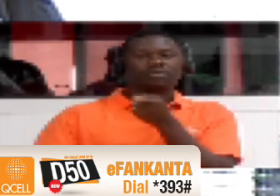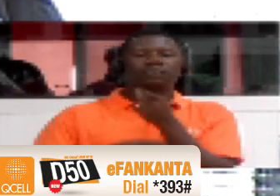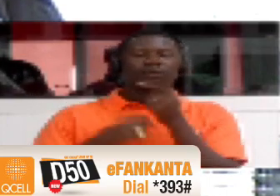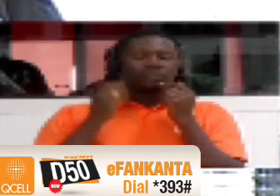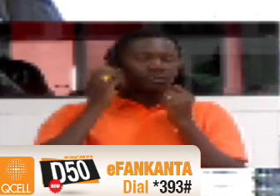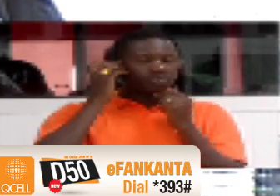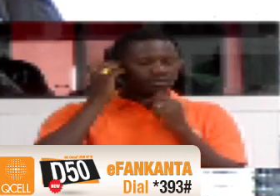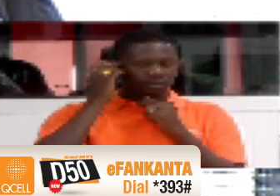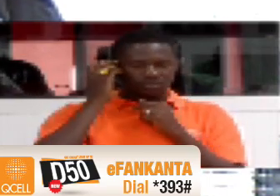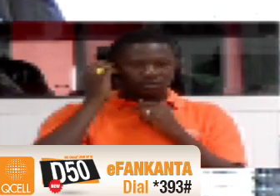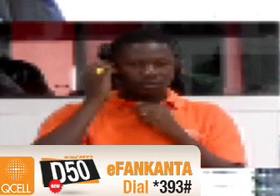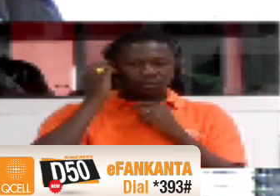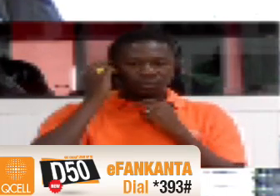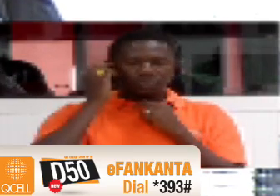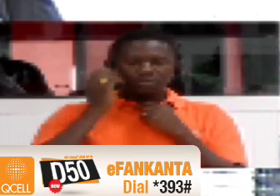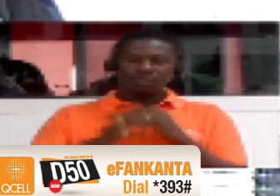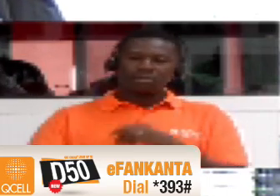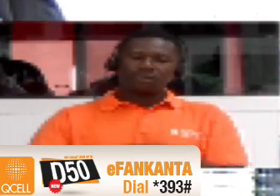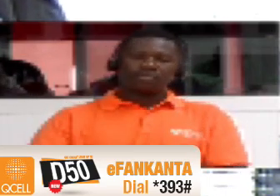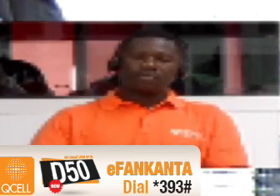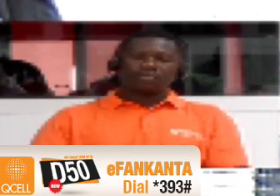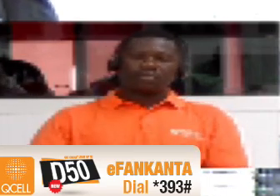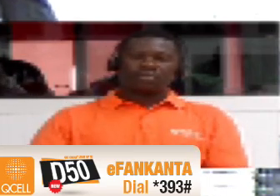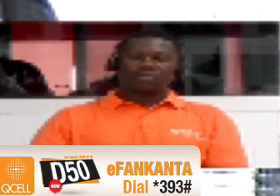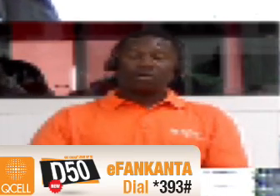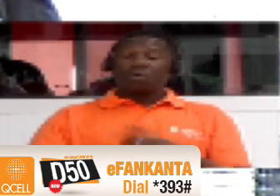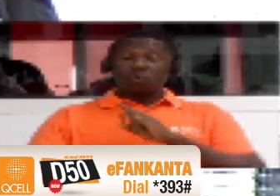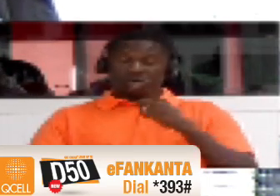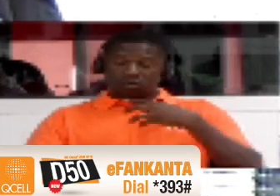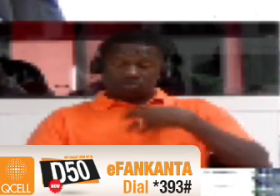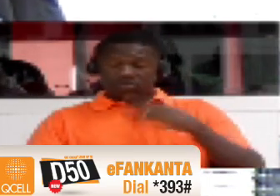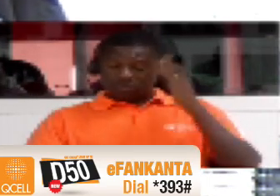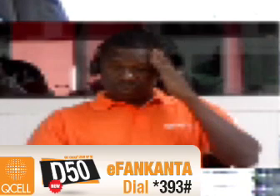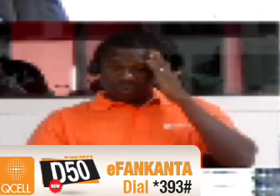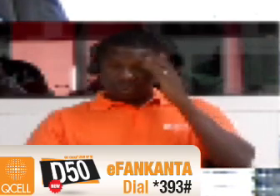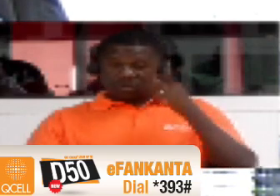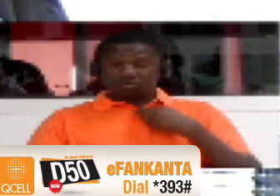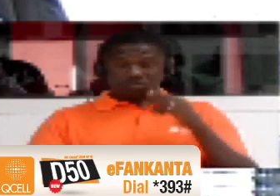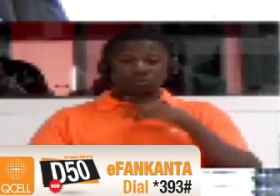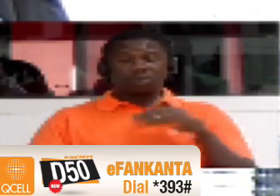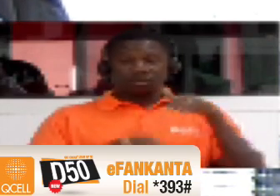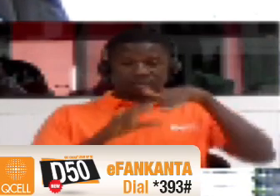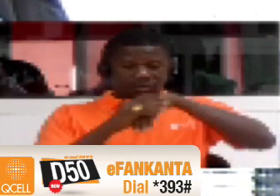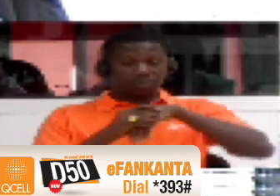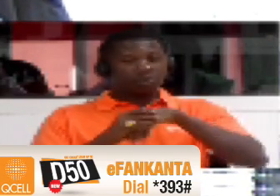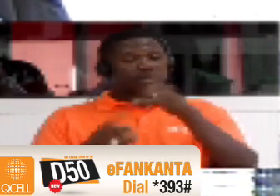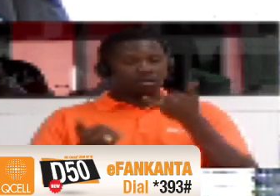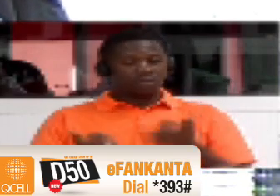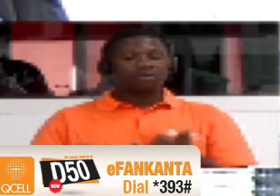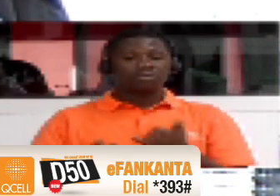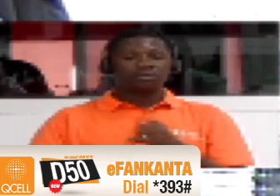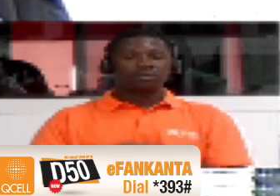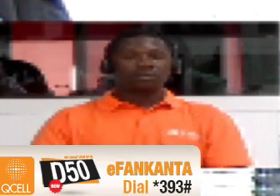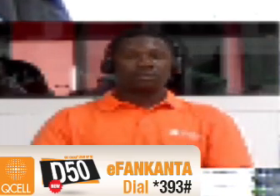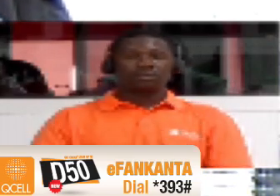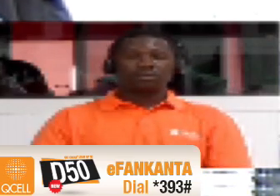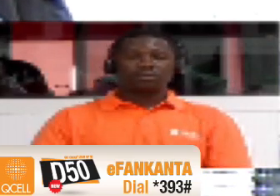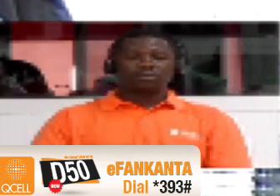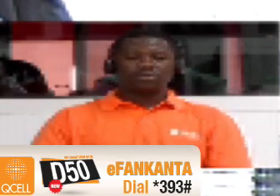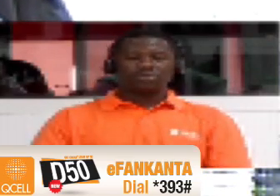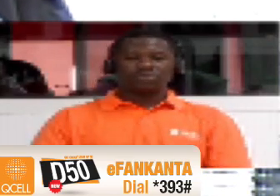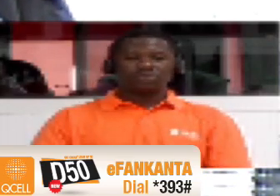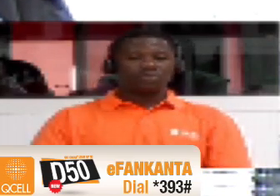your under your control. But what I want you to know is that you are amongst us.